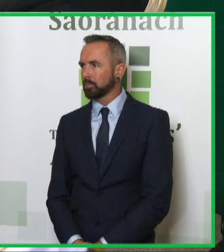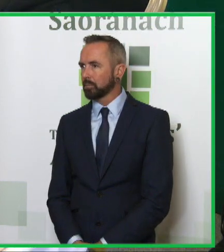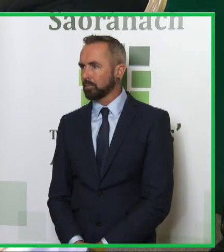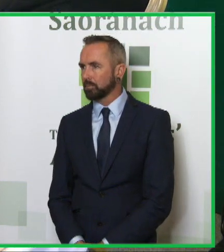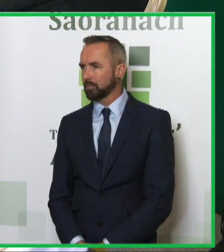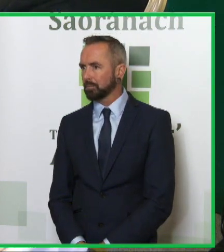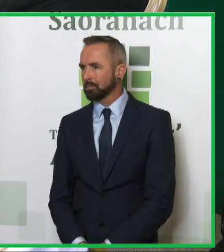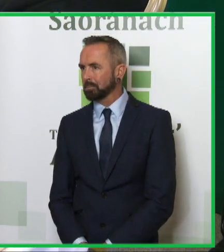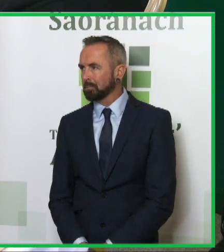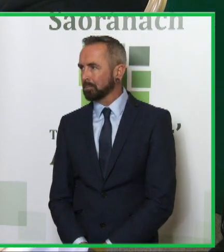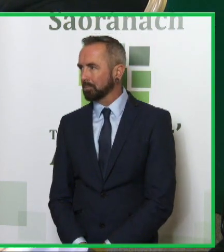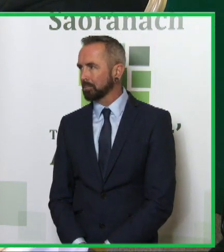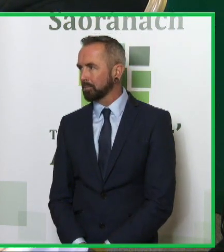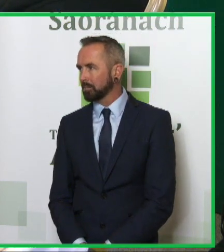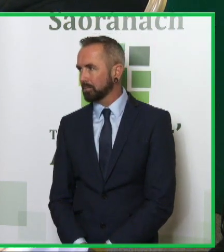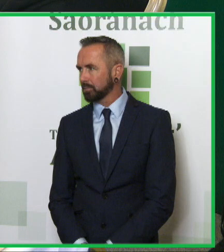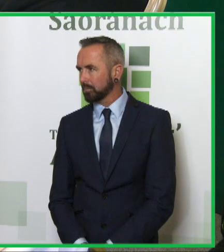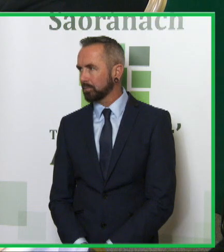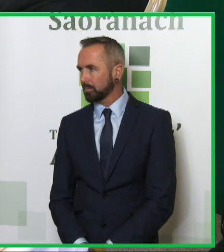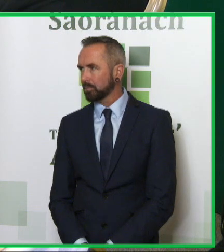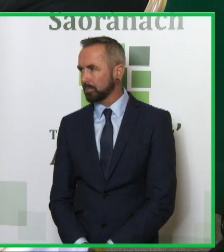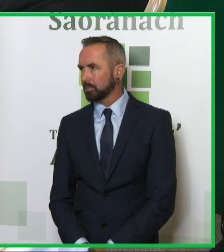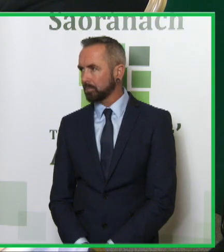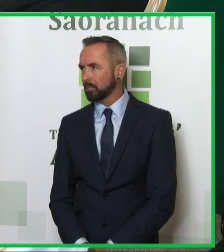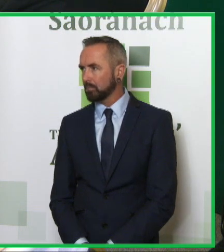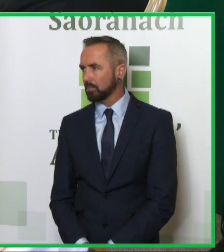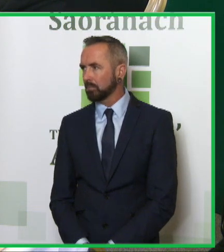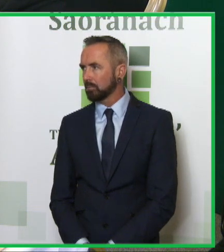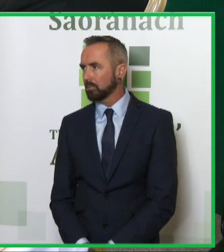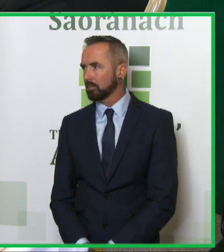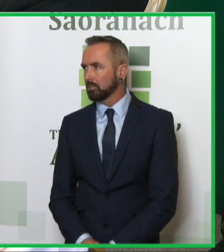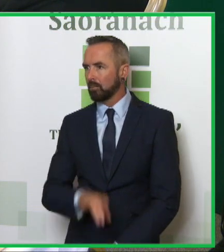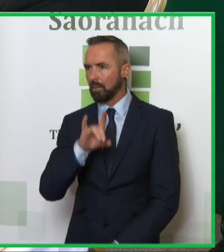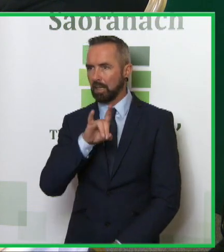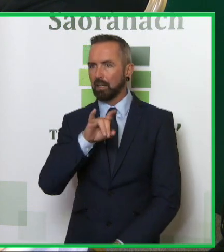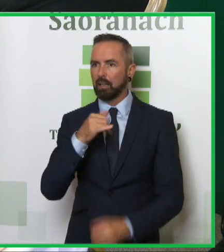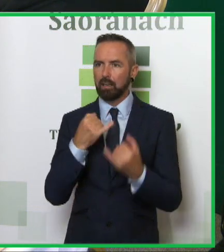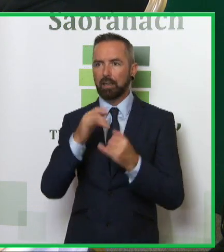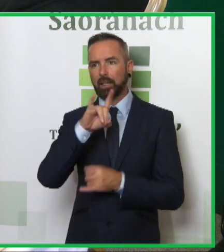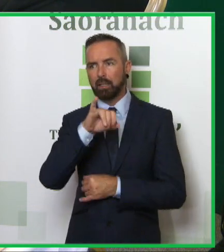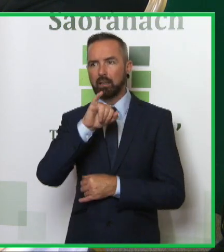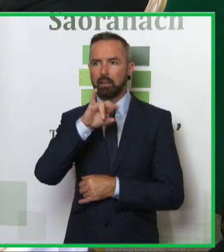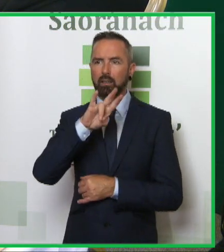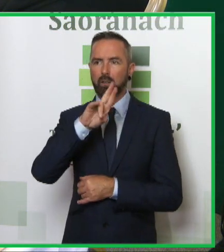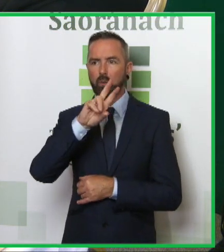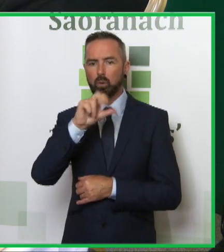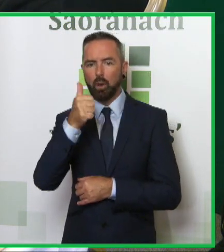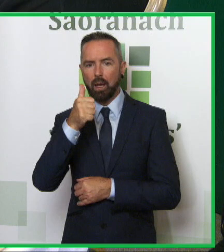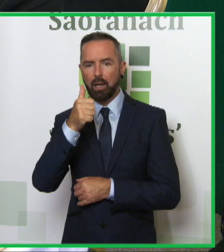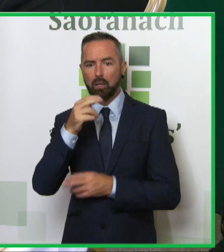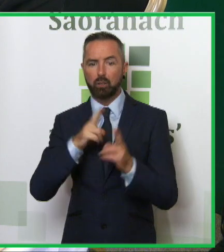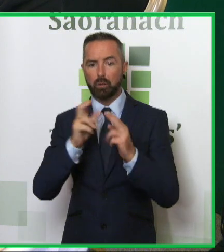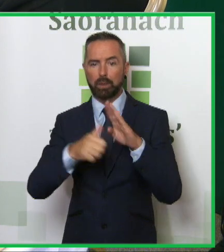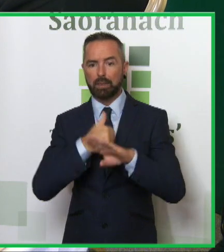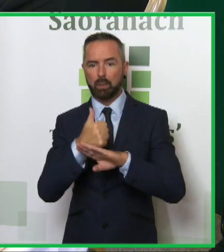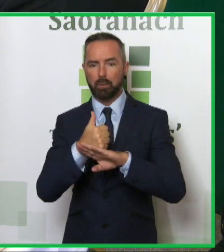single body, approach. No, I mean like HICWA, not one person. I mean an independent body. Yeah. Just